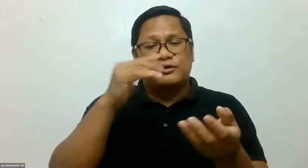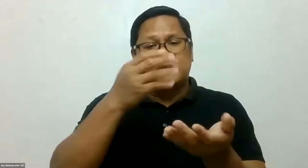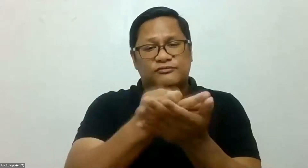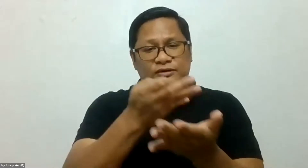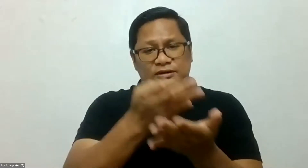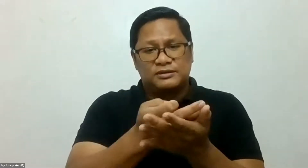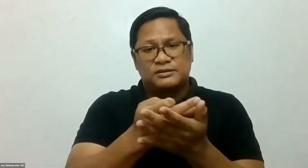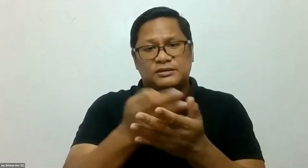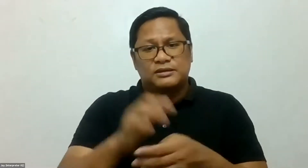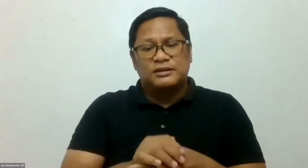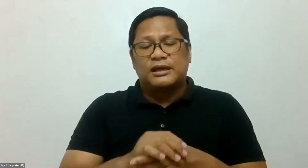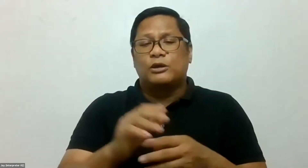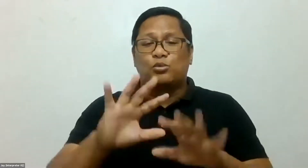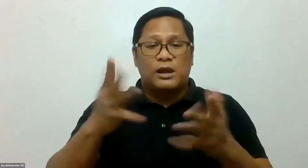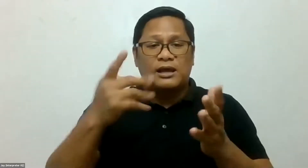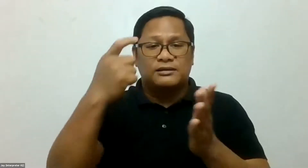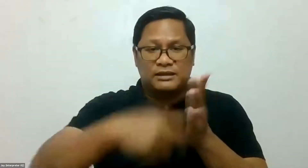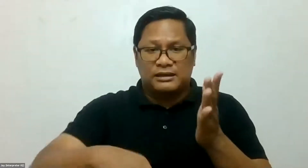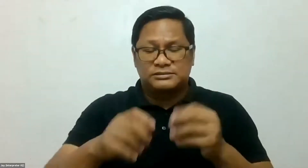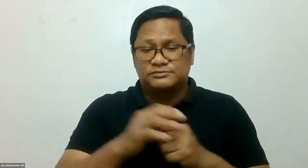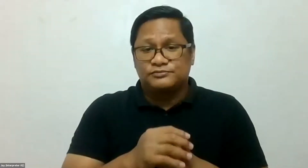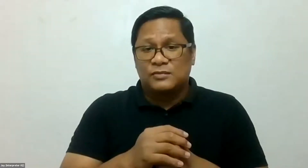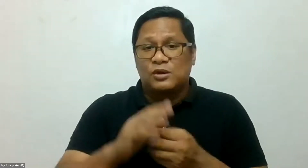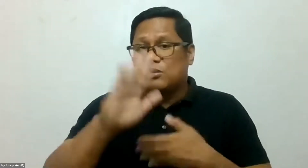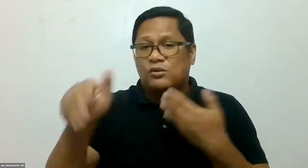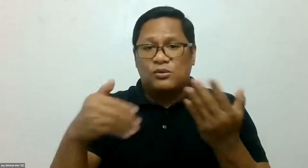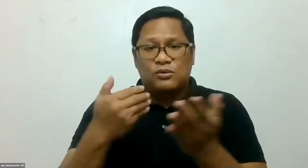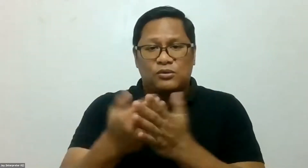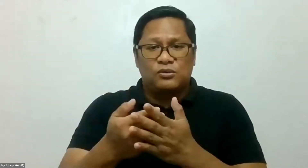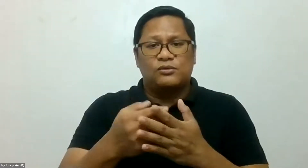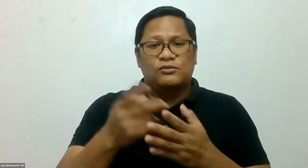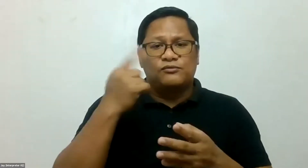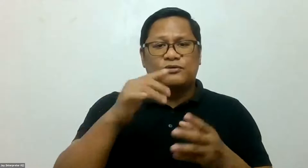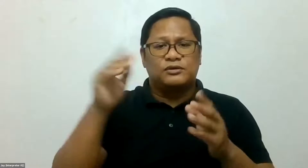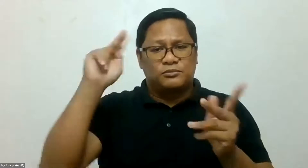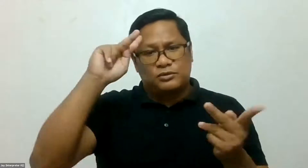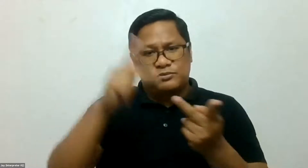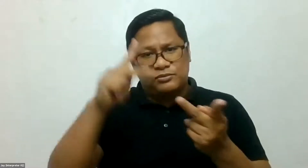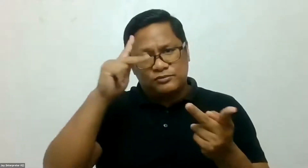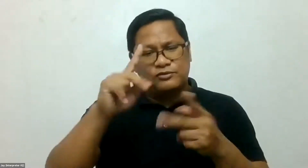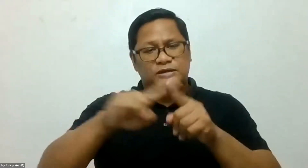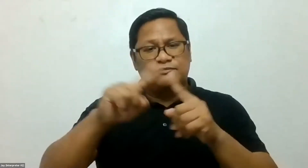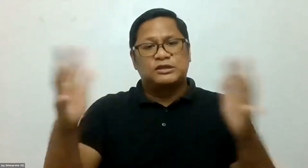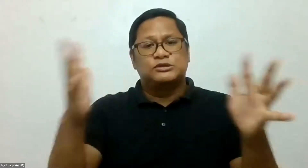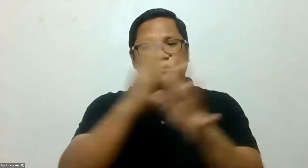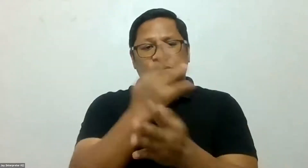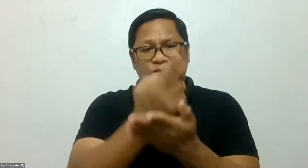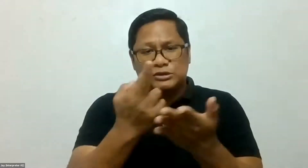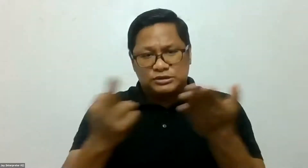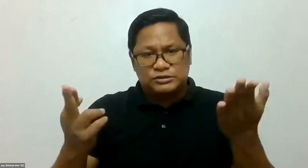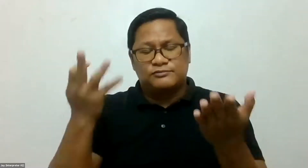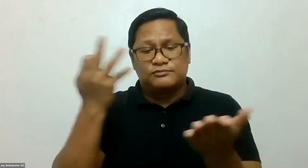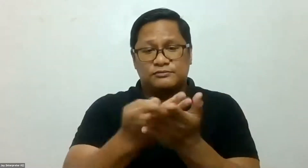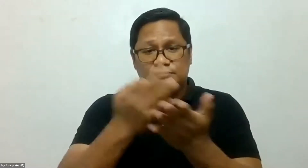shall exempt from any taxes. All these provisions are included with the sole purpose of coming up with alternative sources of funding